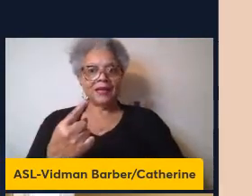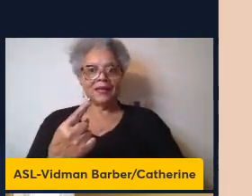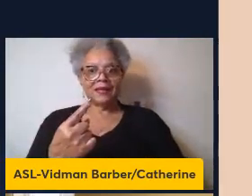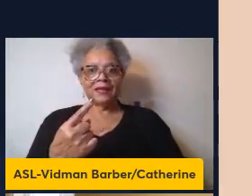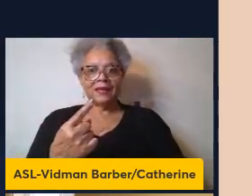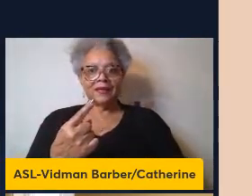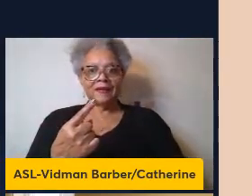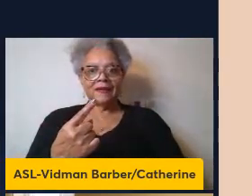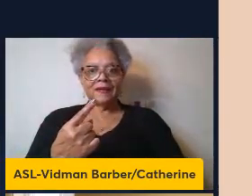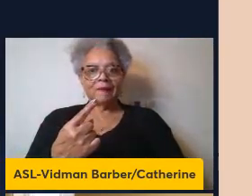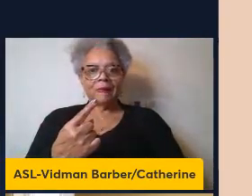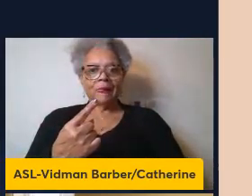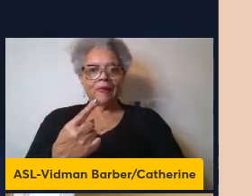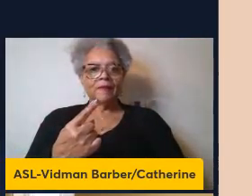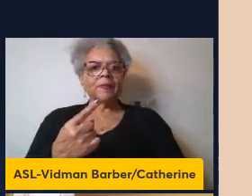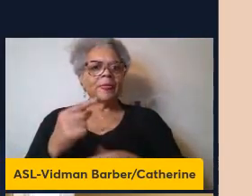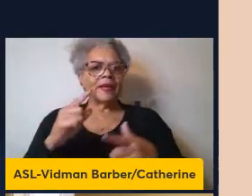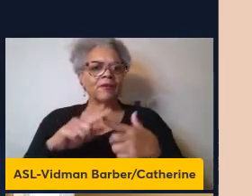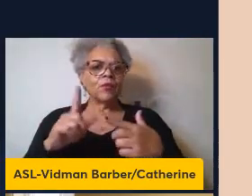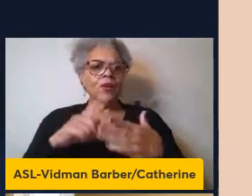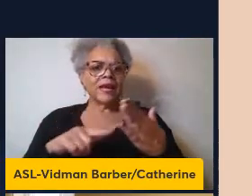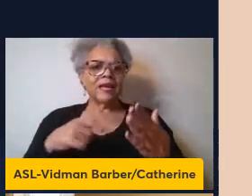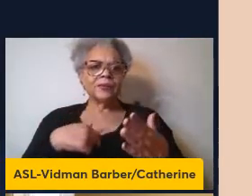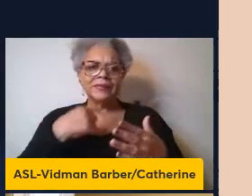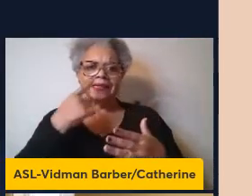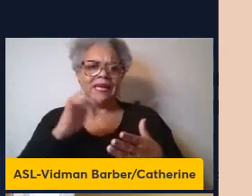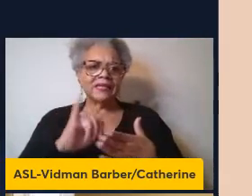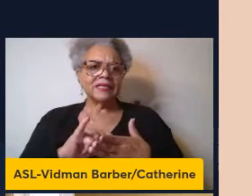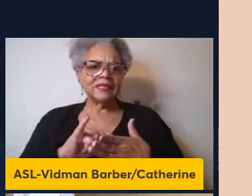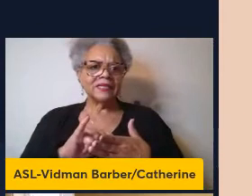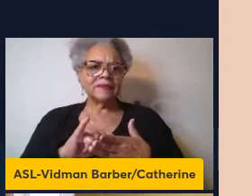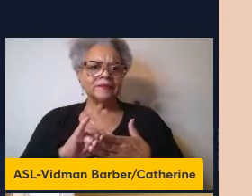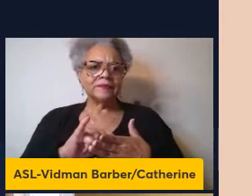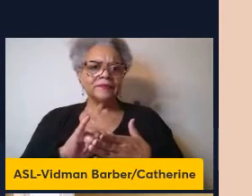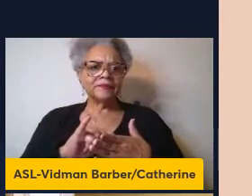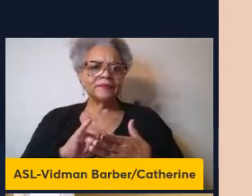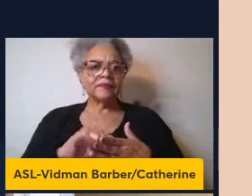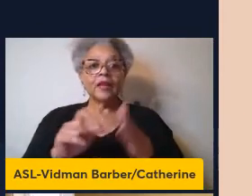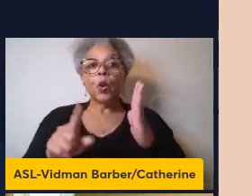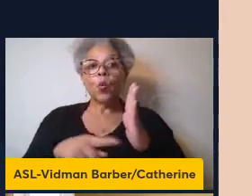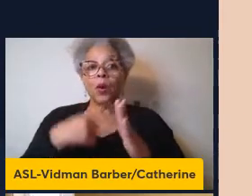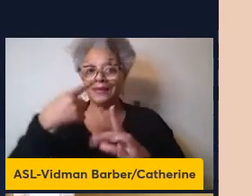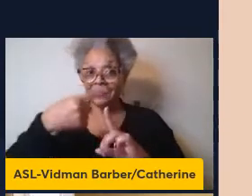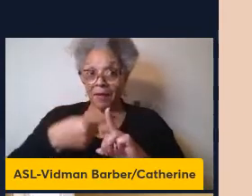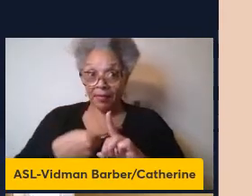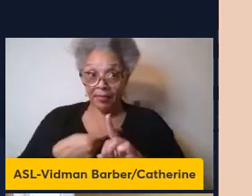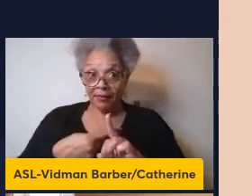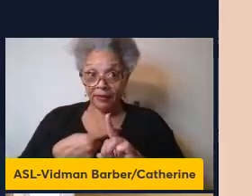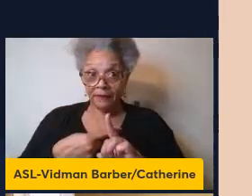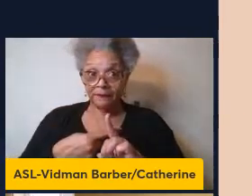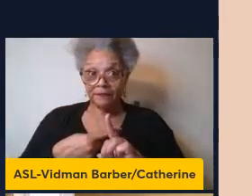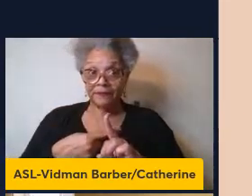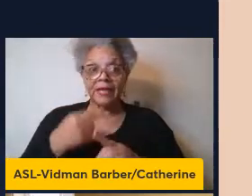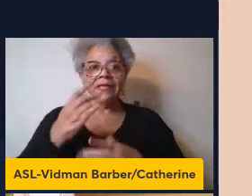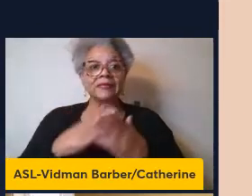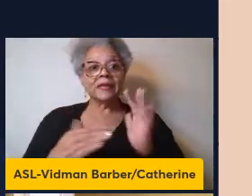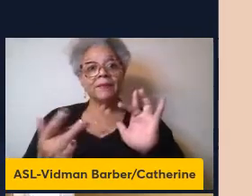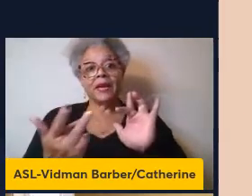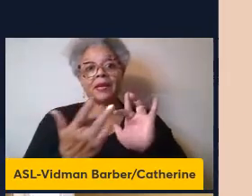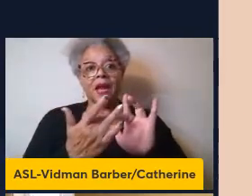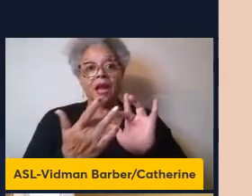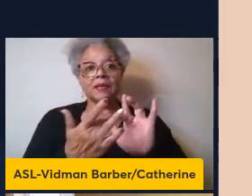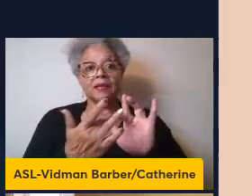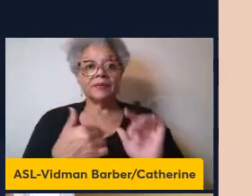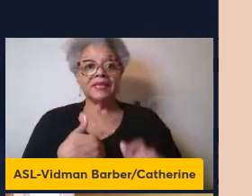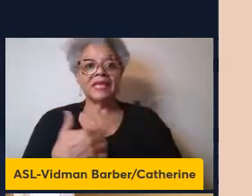happens to me, at least I'd say, at least once a month, is somebody reaching out to me and saying,